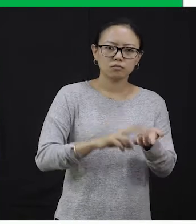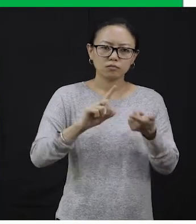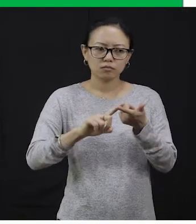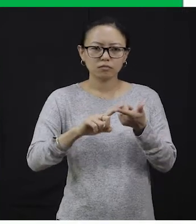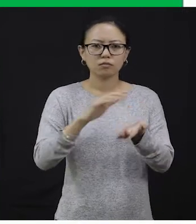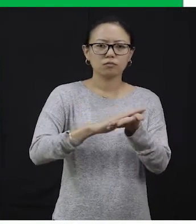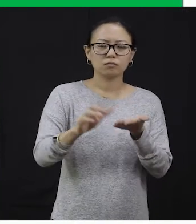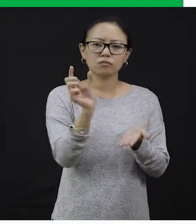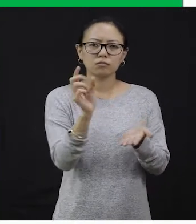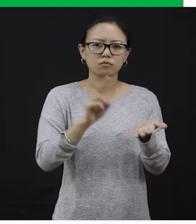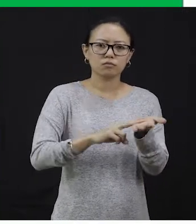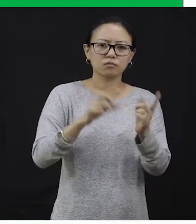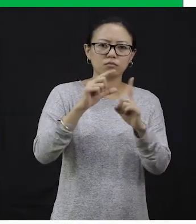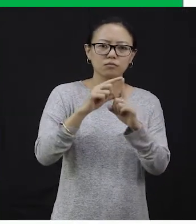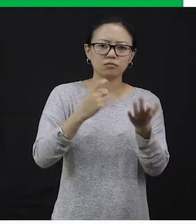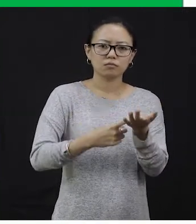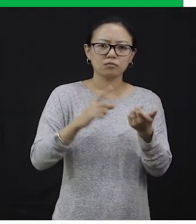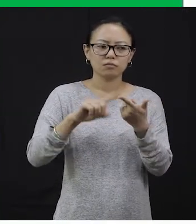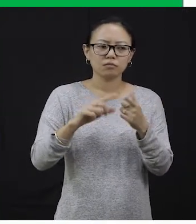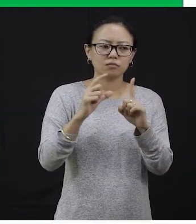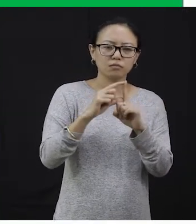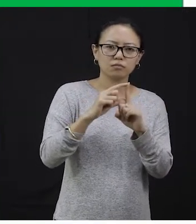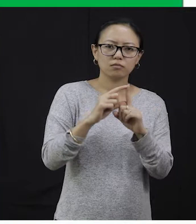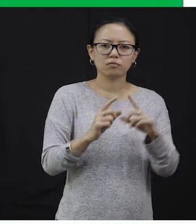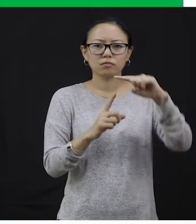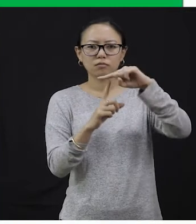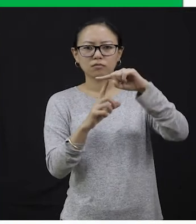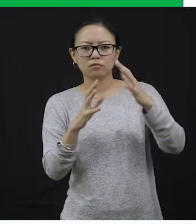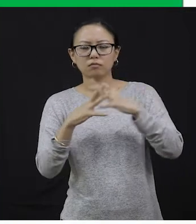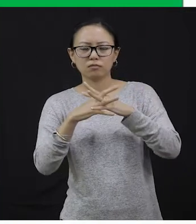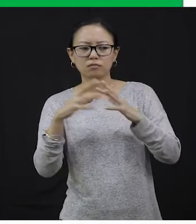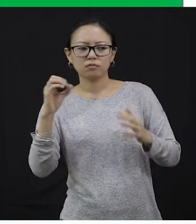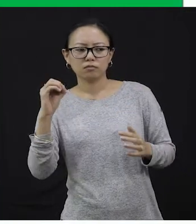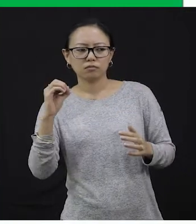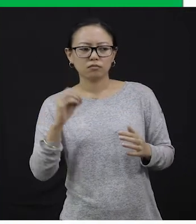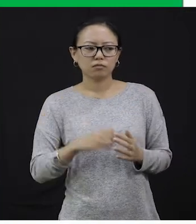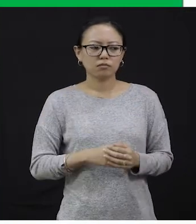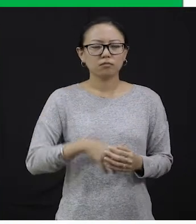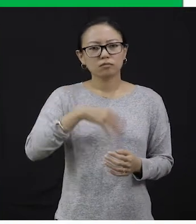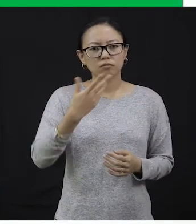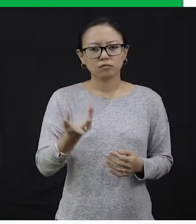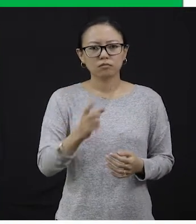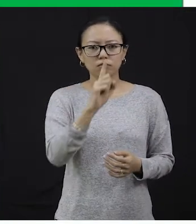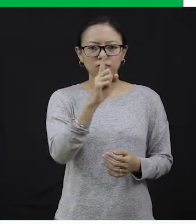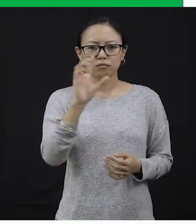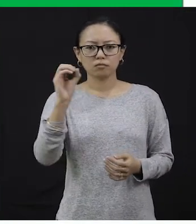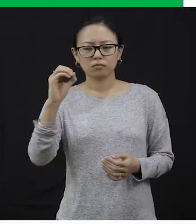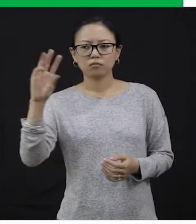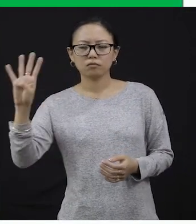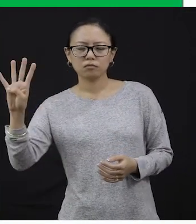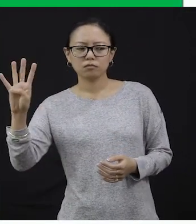HUNDRED 100 DWO2. Next, we have 104. So